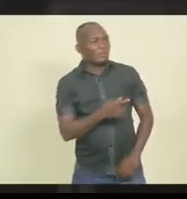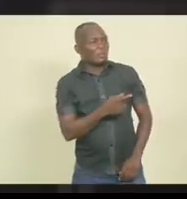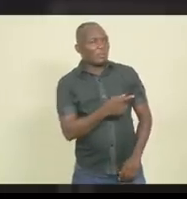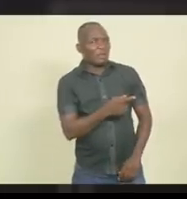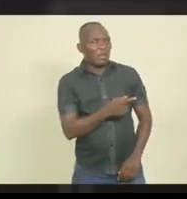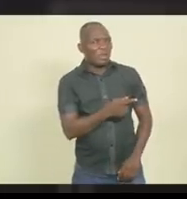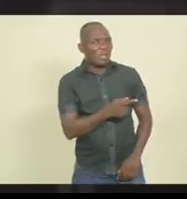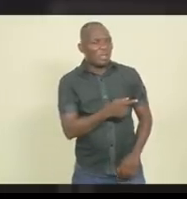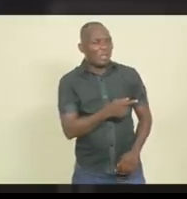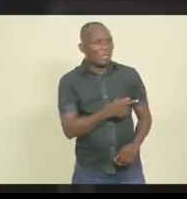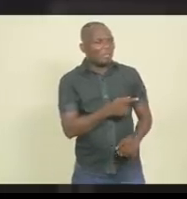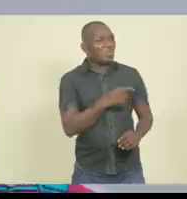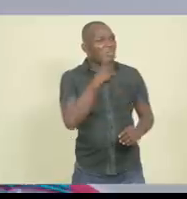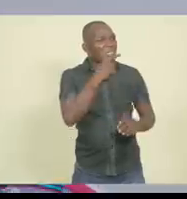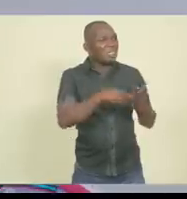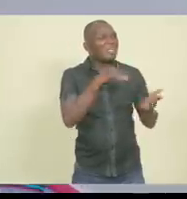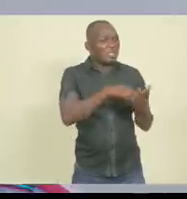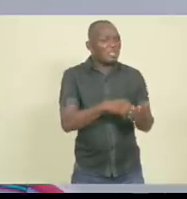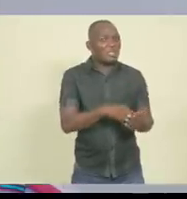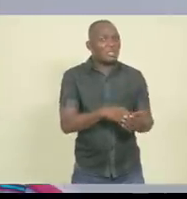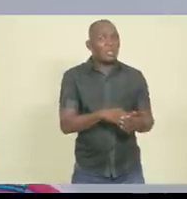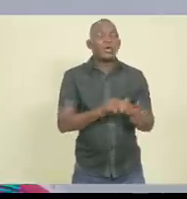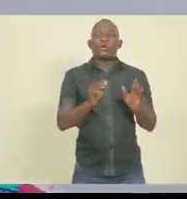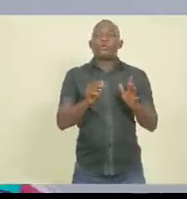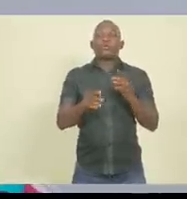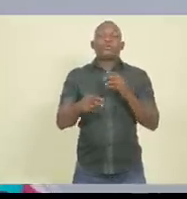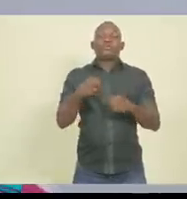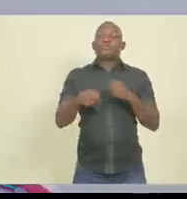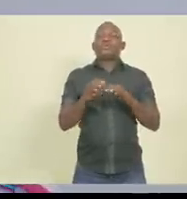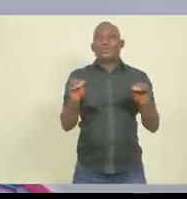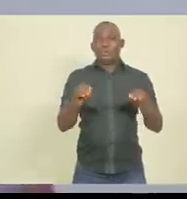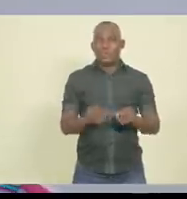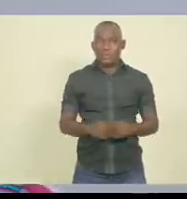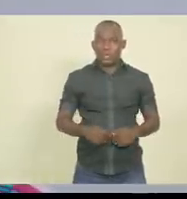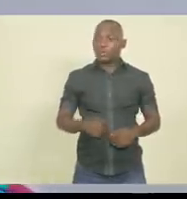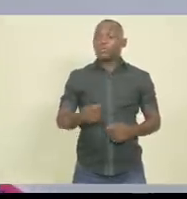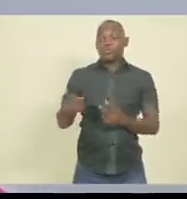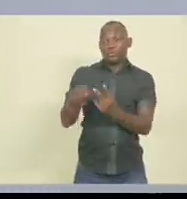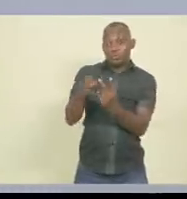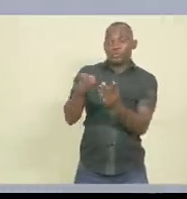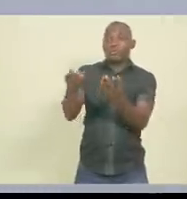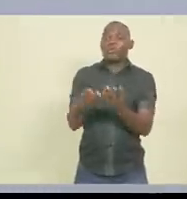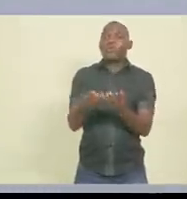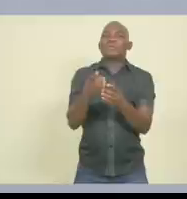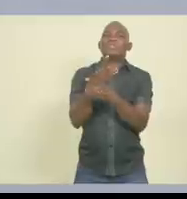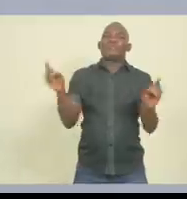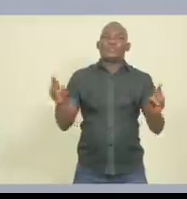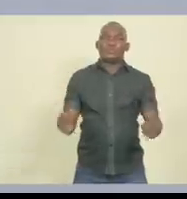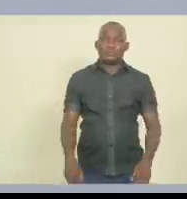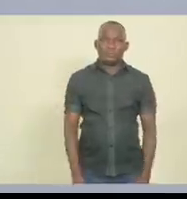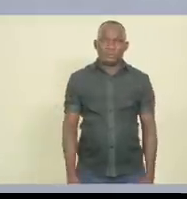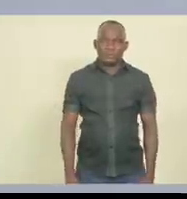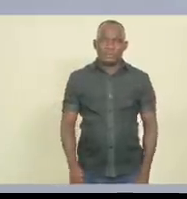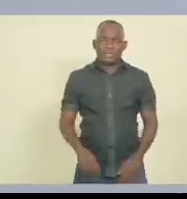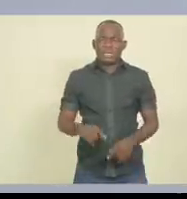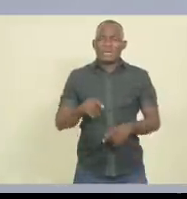Can you repeat what you just said? It's not a big deal. We want to get a divorce. We